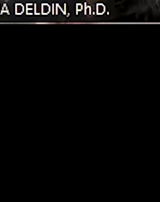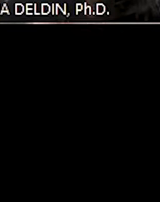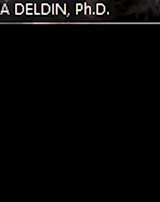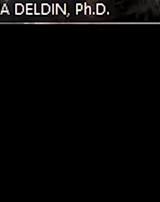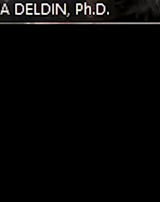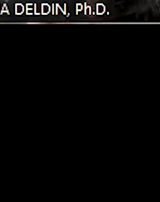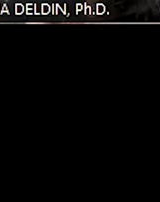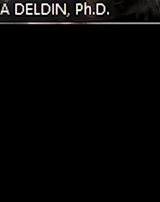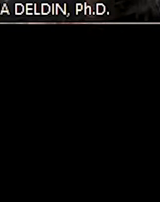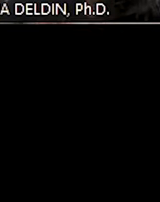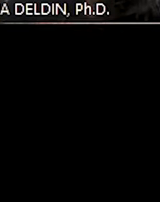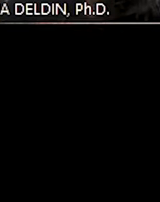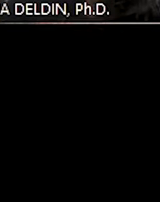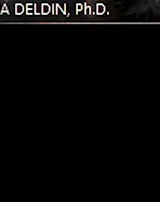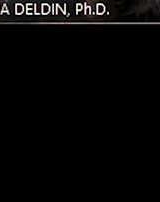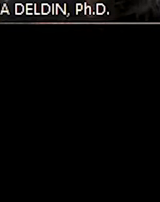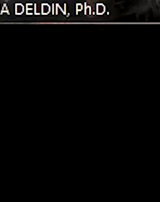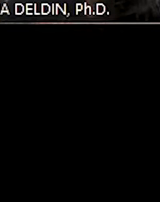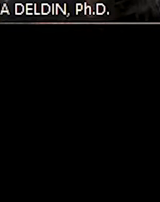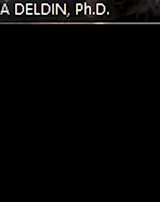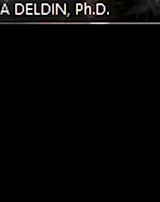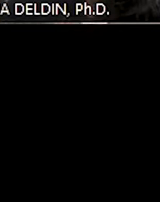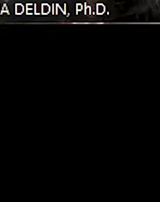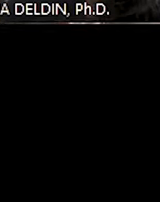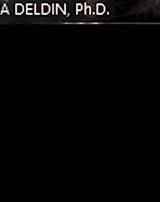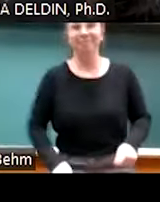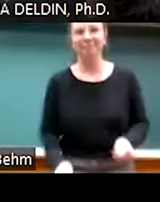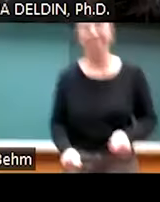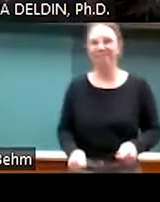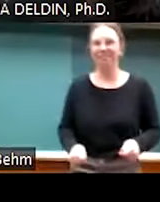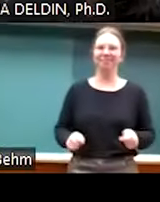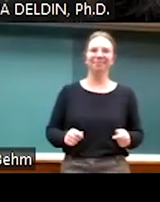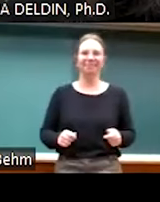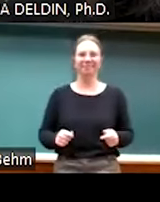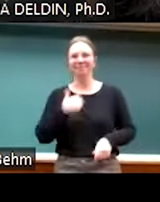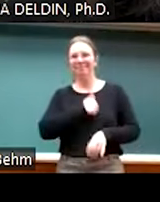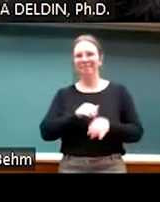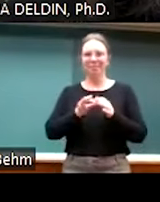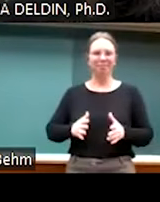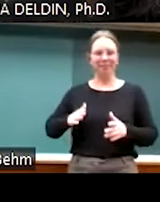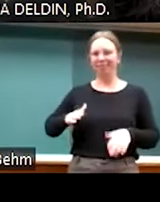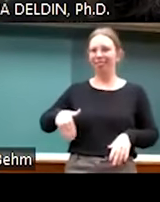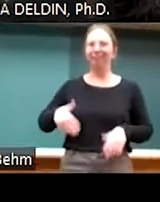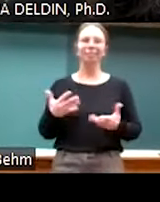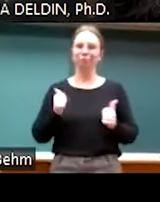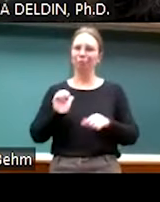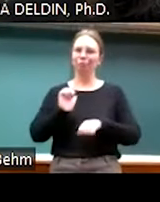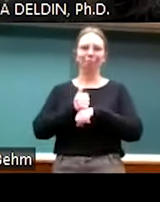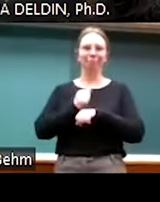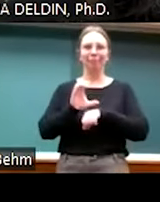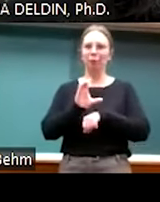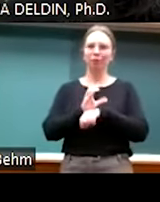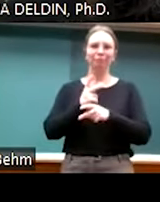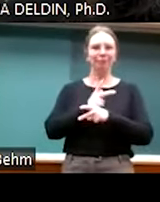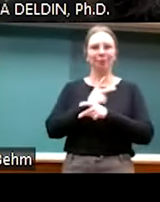National Network of Depression Centers as a founding board member. And she's had another leadership role at the University of Michigan,